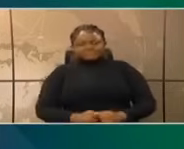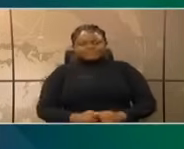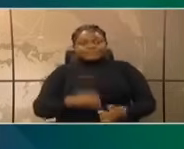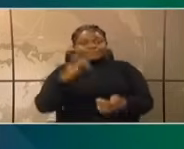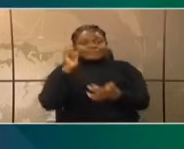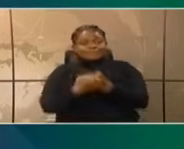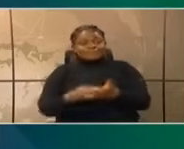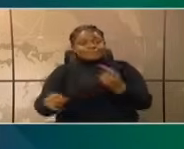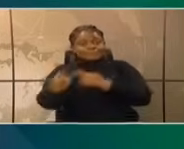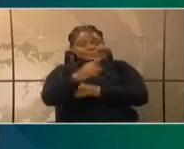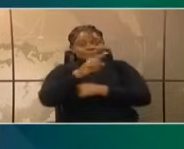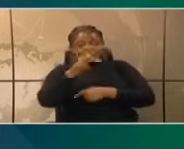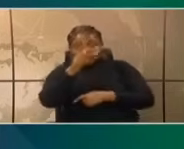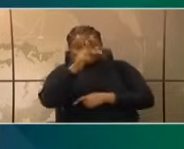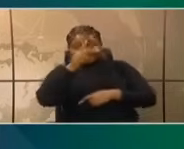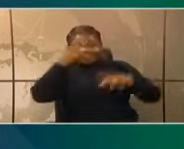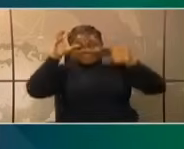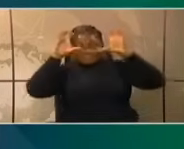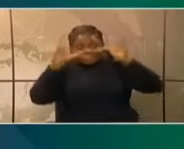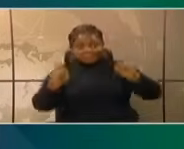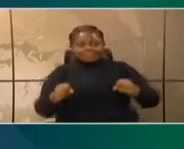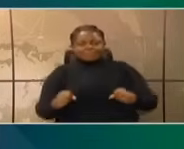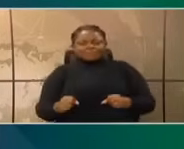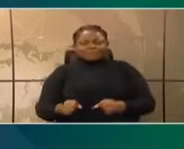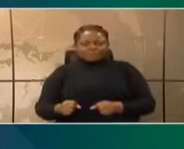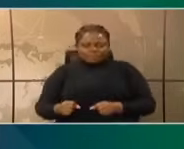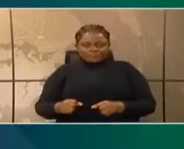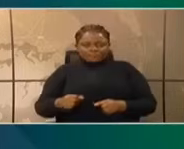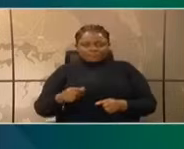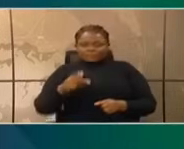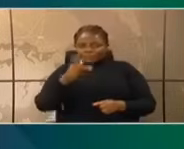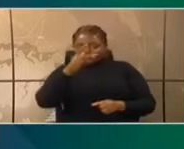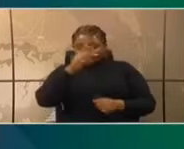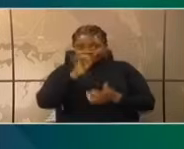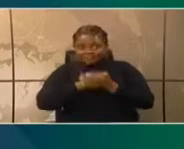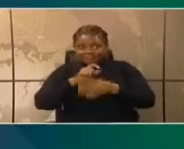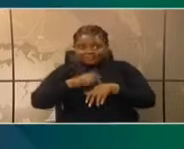that day ena echa na je ku fo sheche